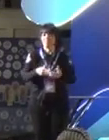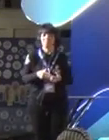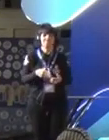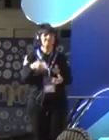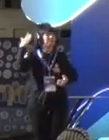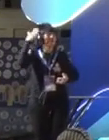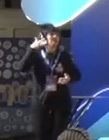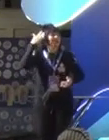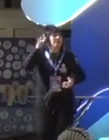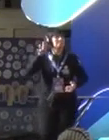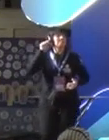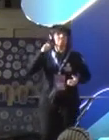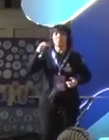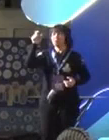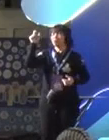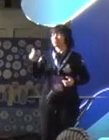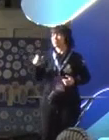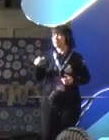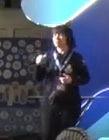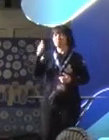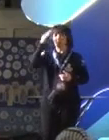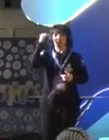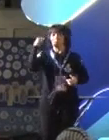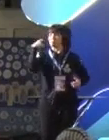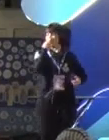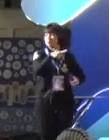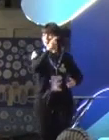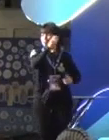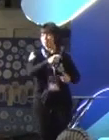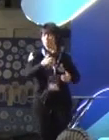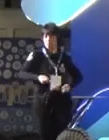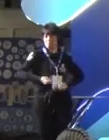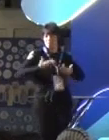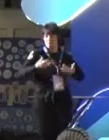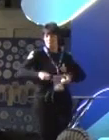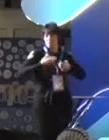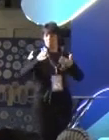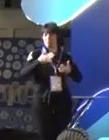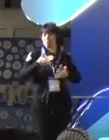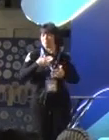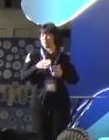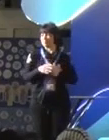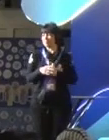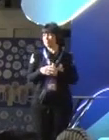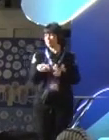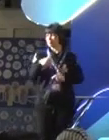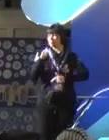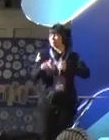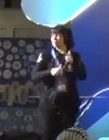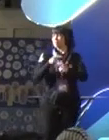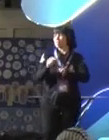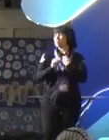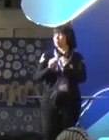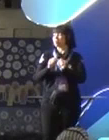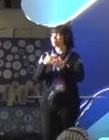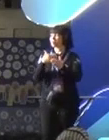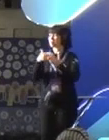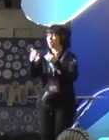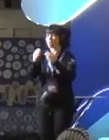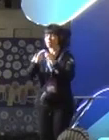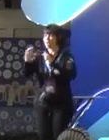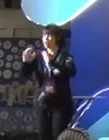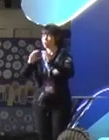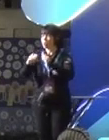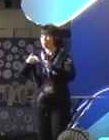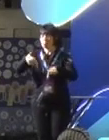I'm a big fan of yours. You're a great inspiration to me. And I work as a science communicator here in Brazil.